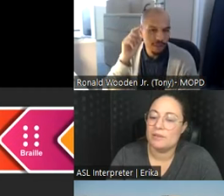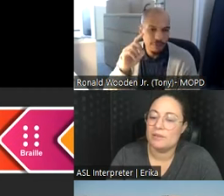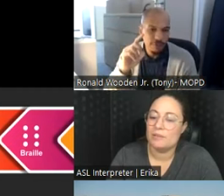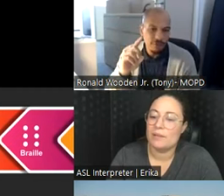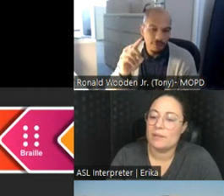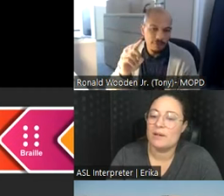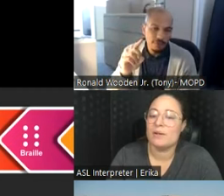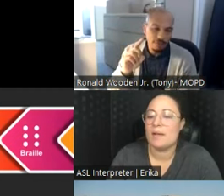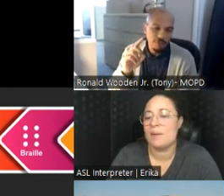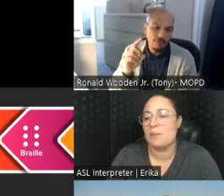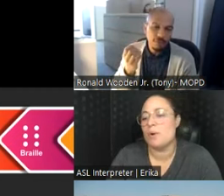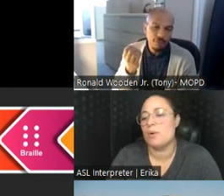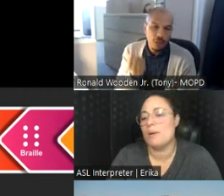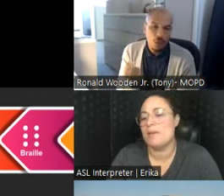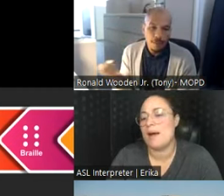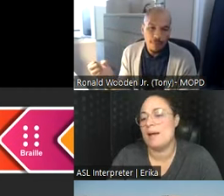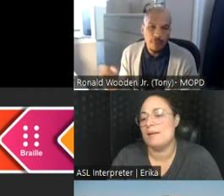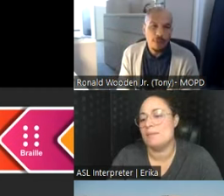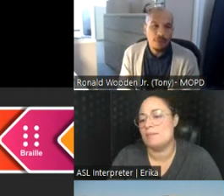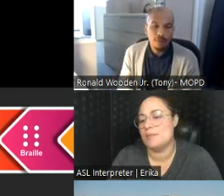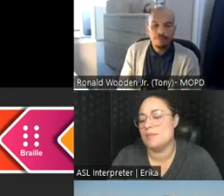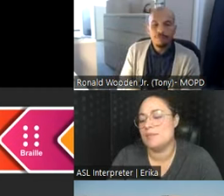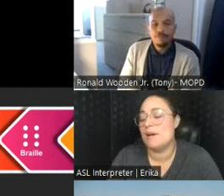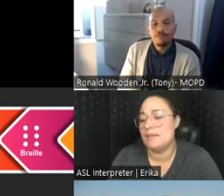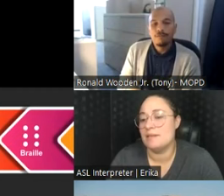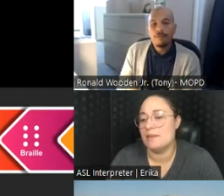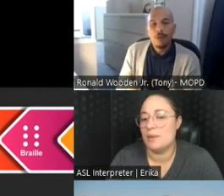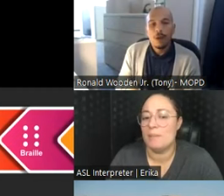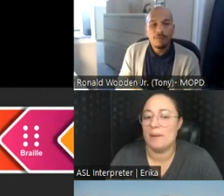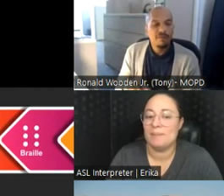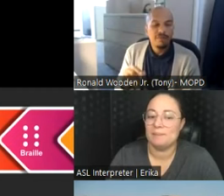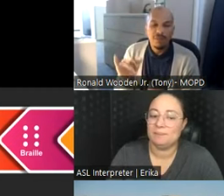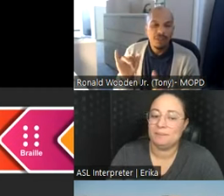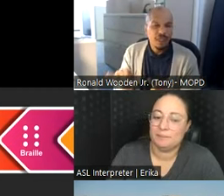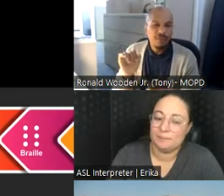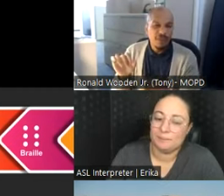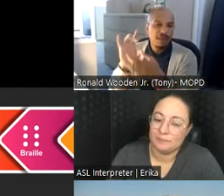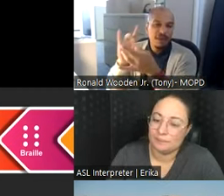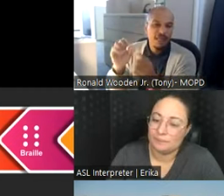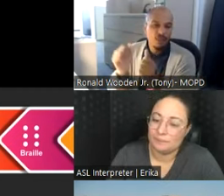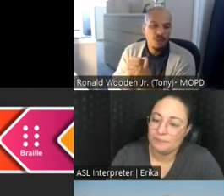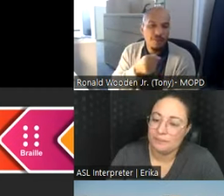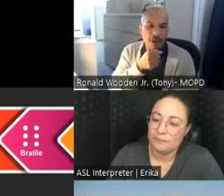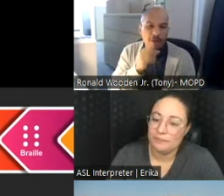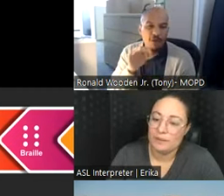fixture with the, or that it would work with that device or equipment.